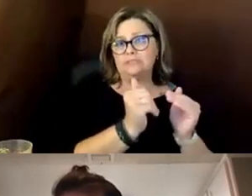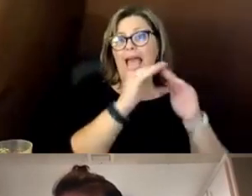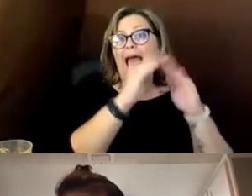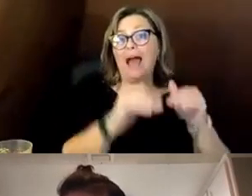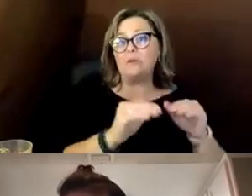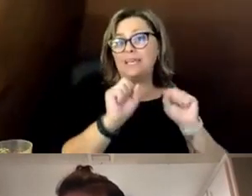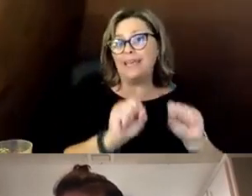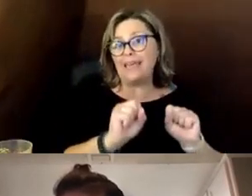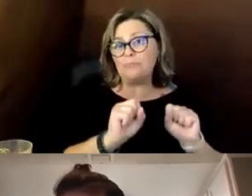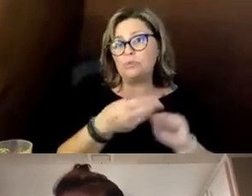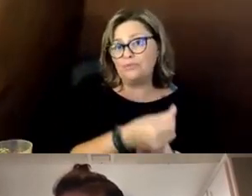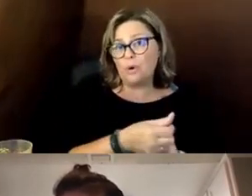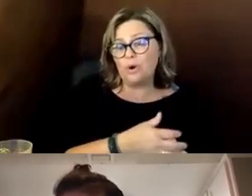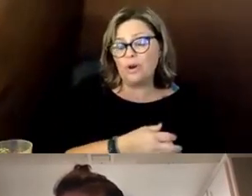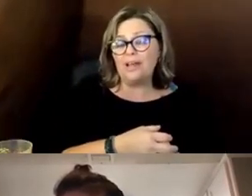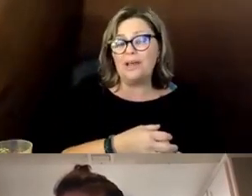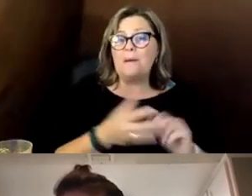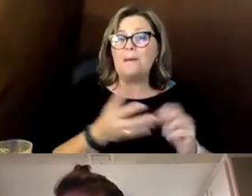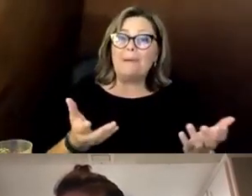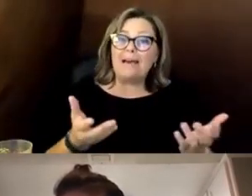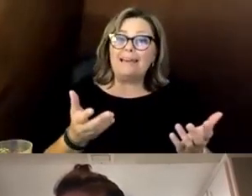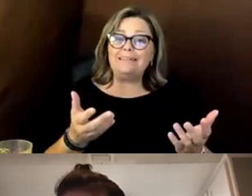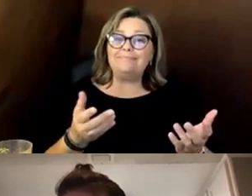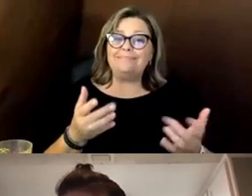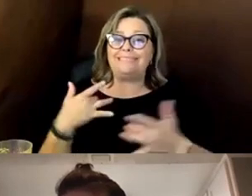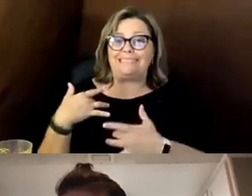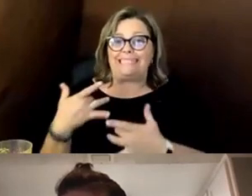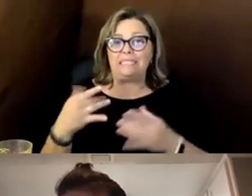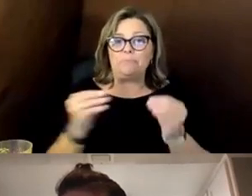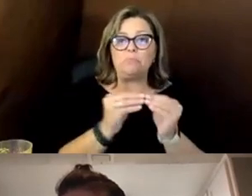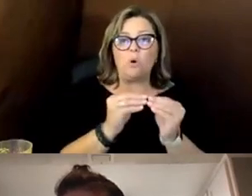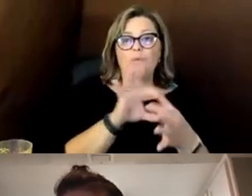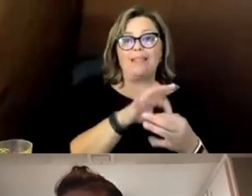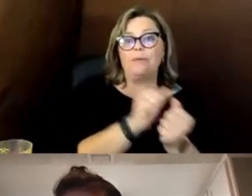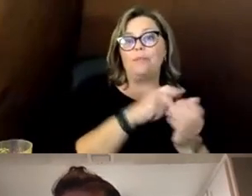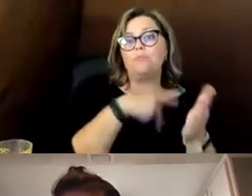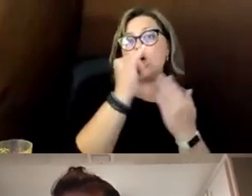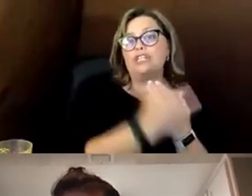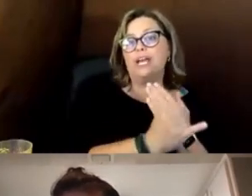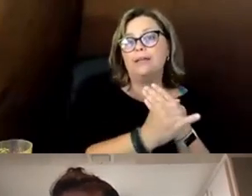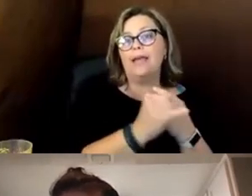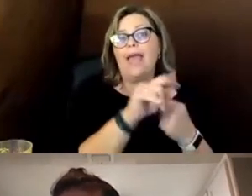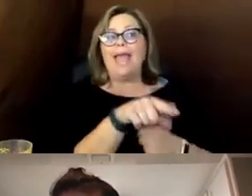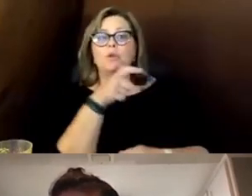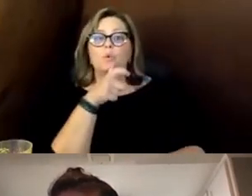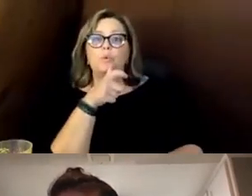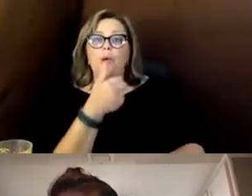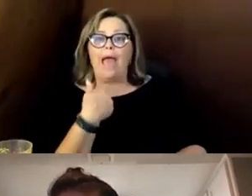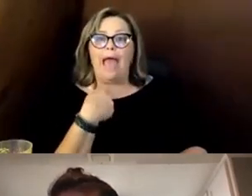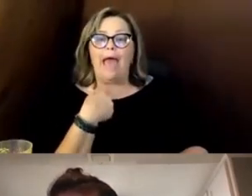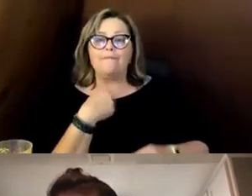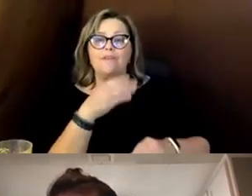is steered tends to be very project driven based on where there's a developer that wants to do it.